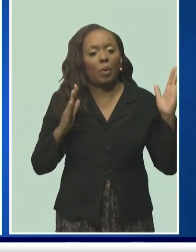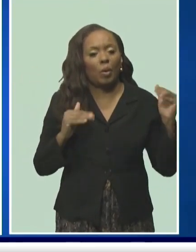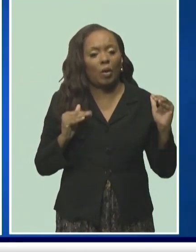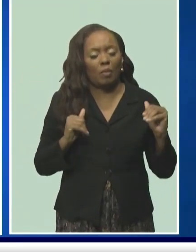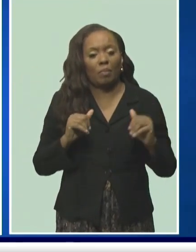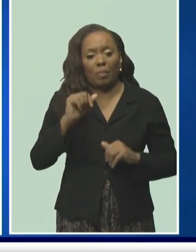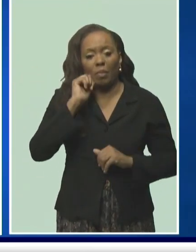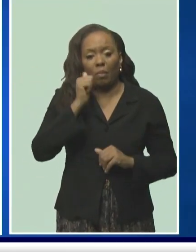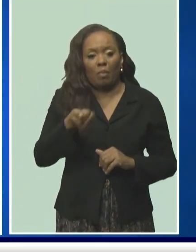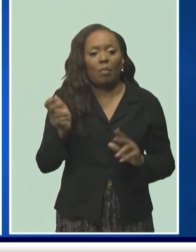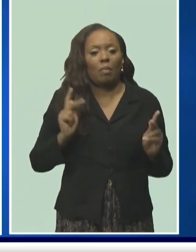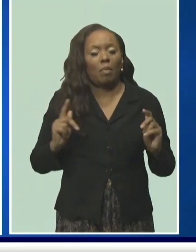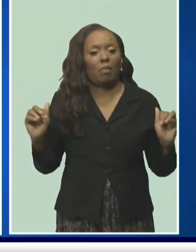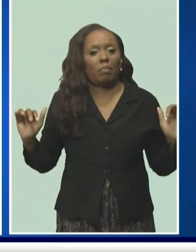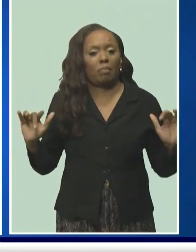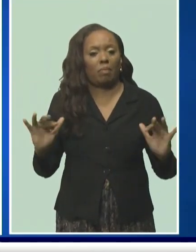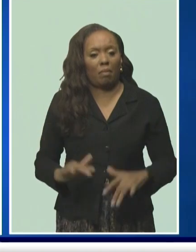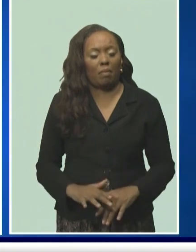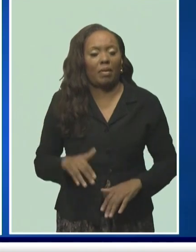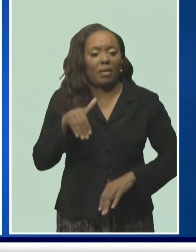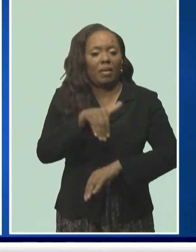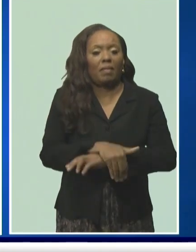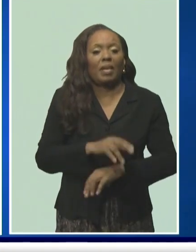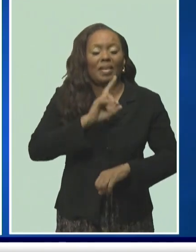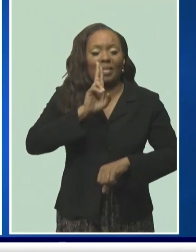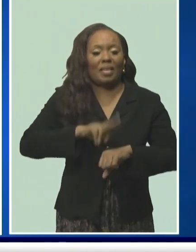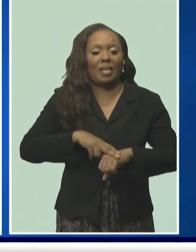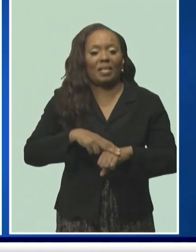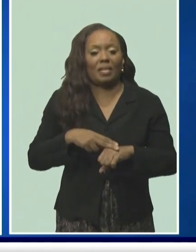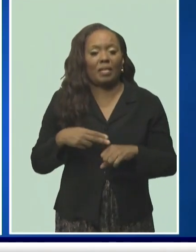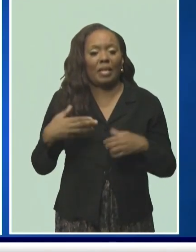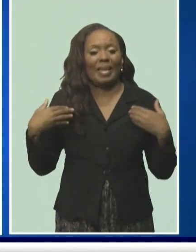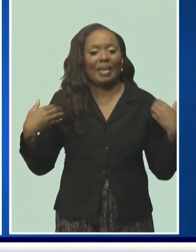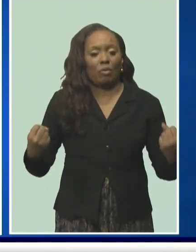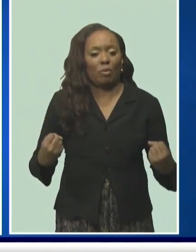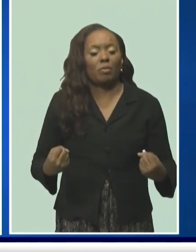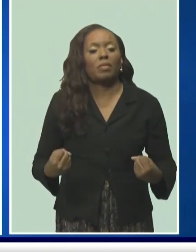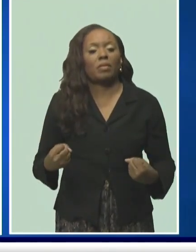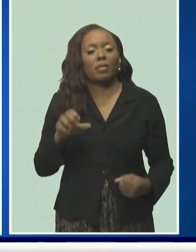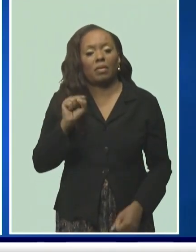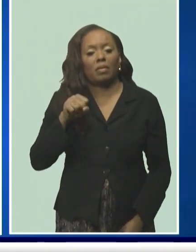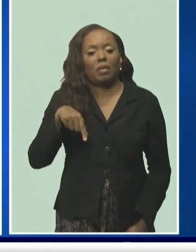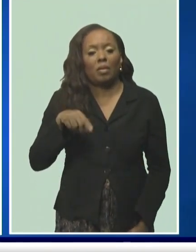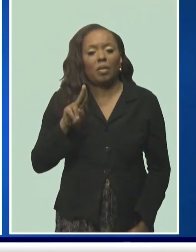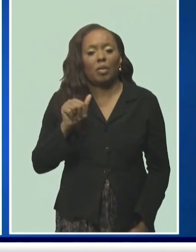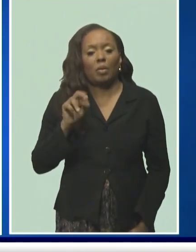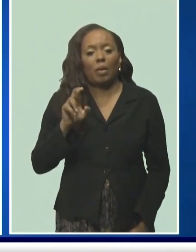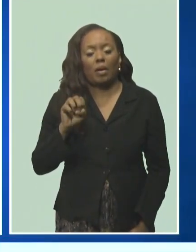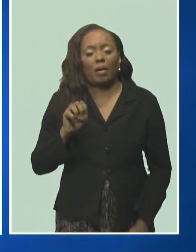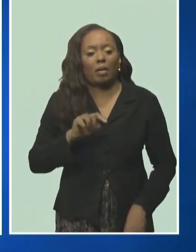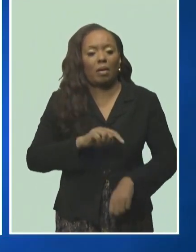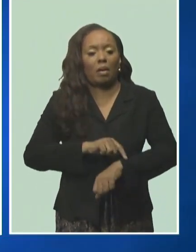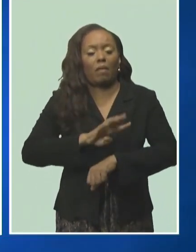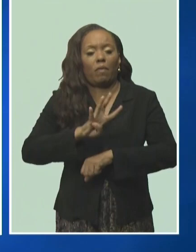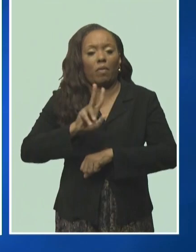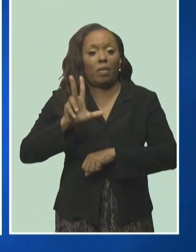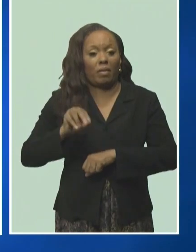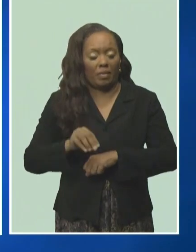down to National Hero Square tomorrow evening from as early as 4:30. So we have two events in the